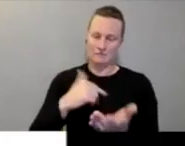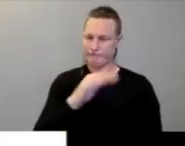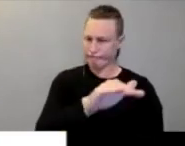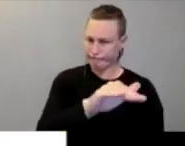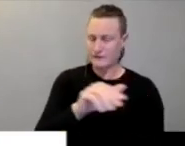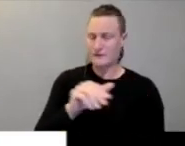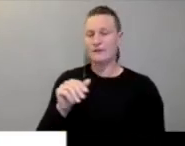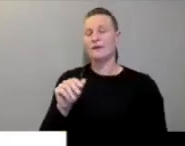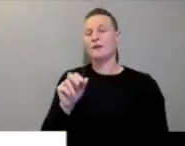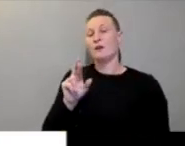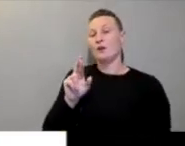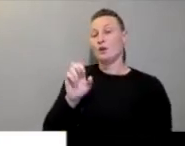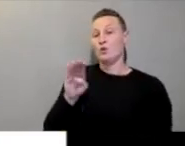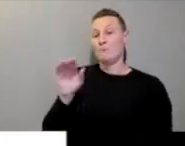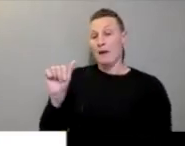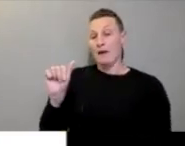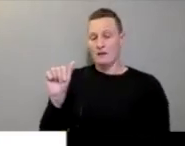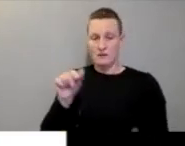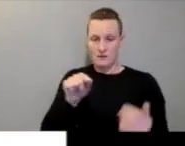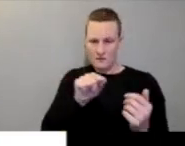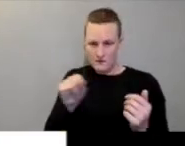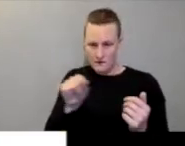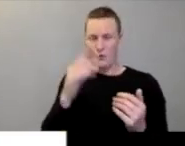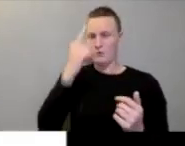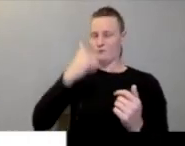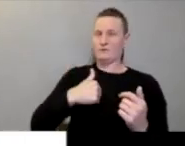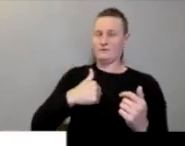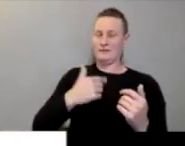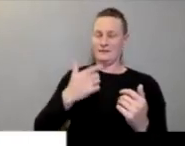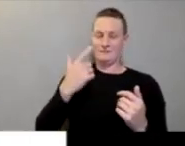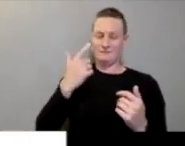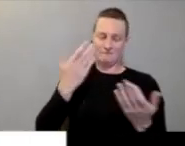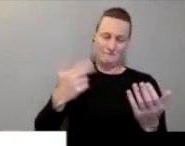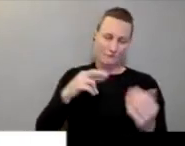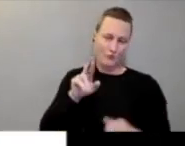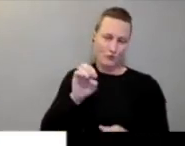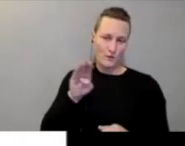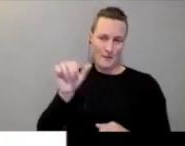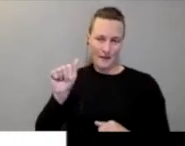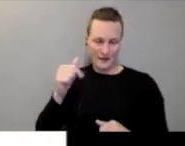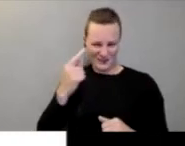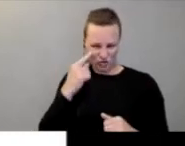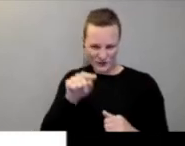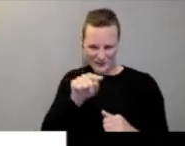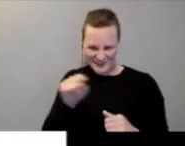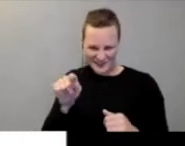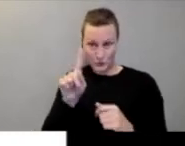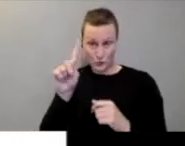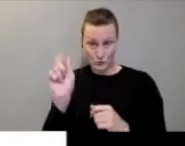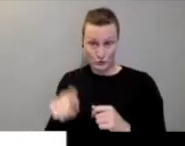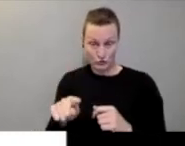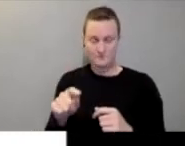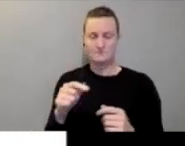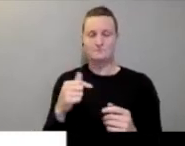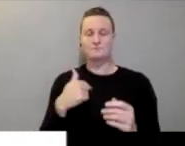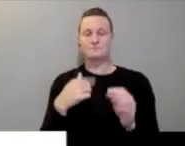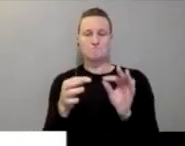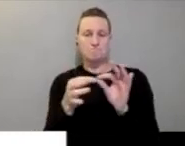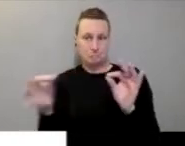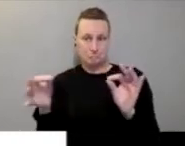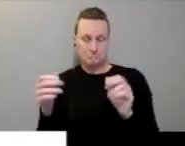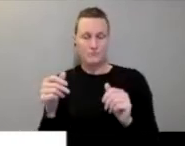Okay, sorry, there's just a question and I just lost it. This is, I think this is for